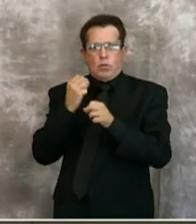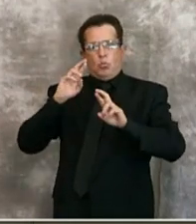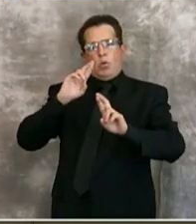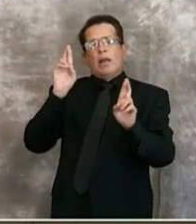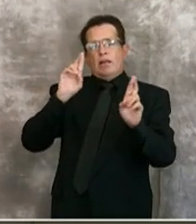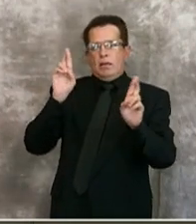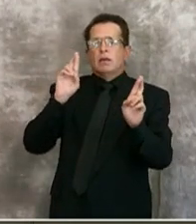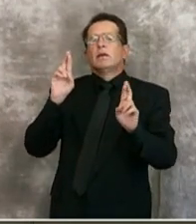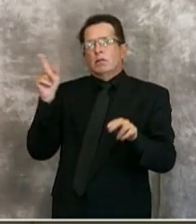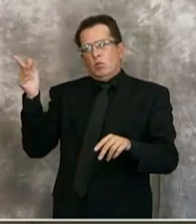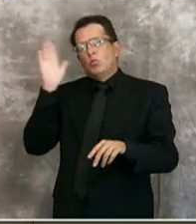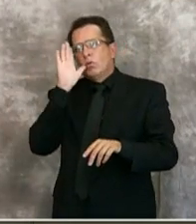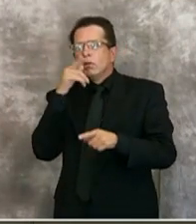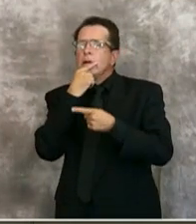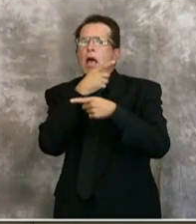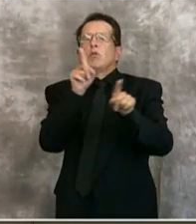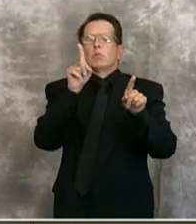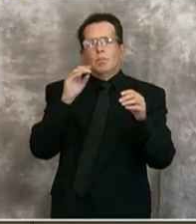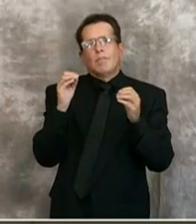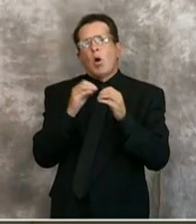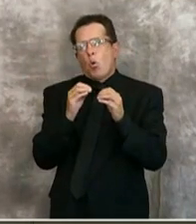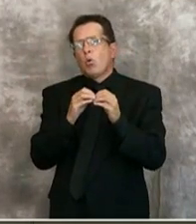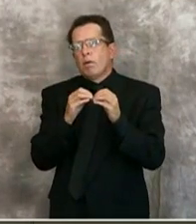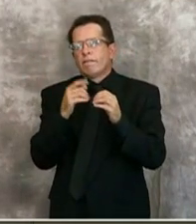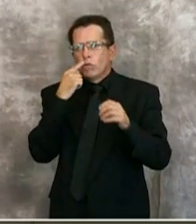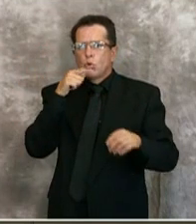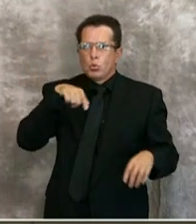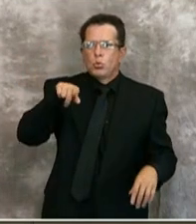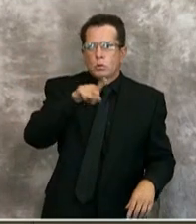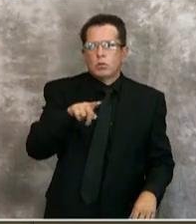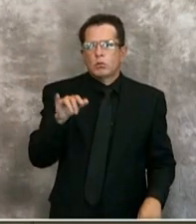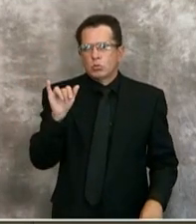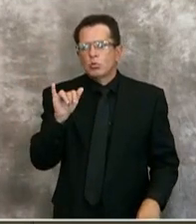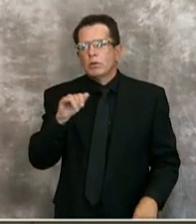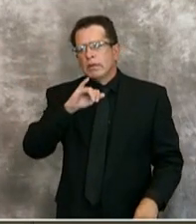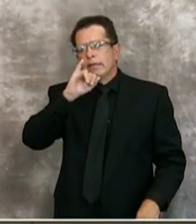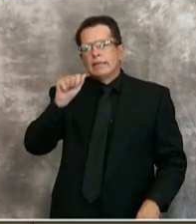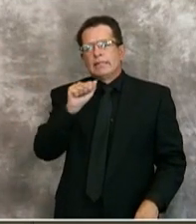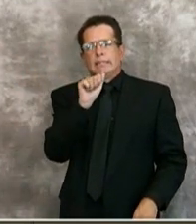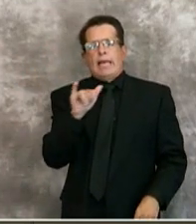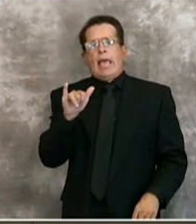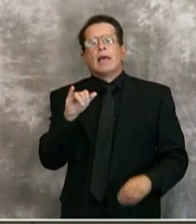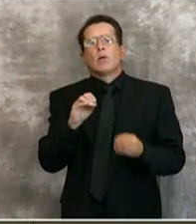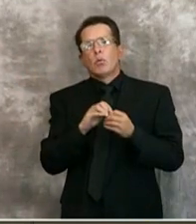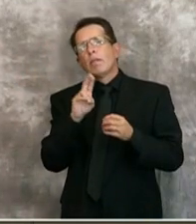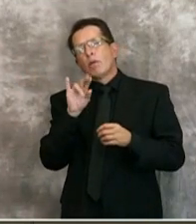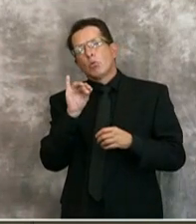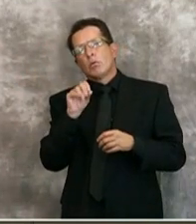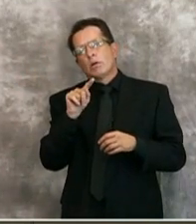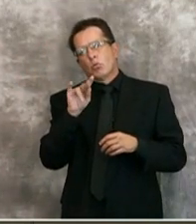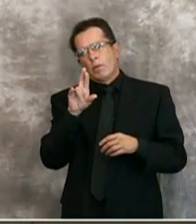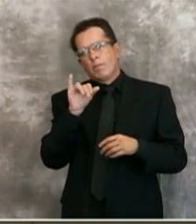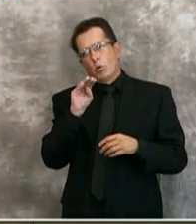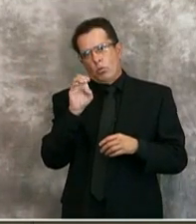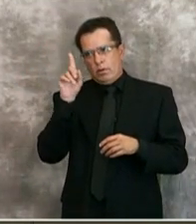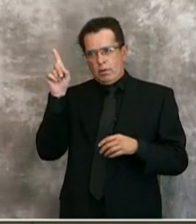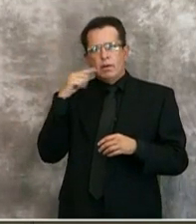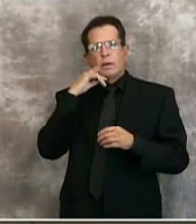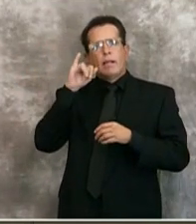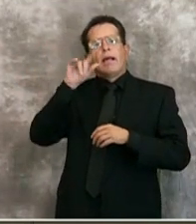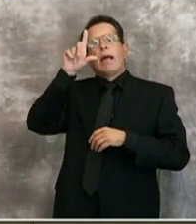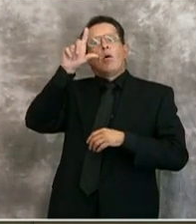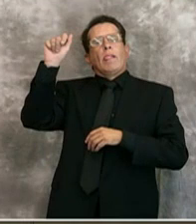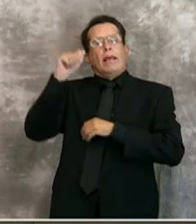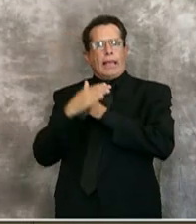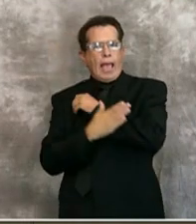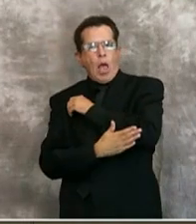you. And Dr. Wooten, this next question is from Jay with the Union Tribune. LA County health officials or director said